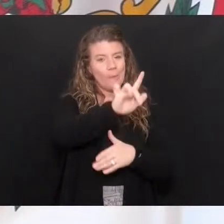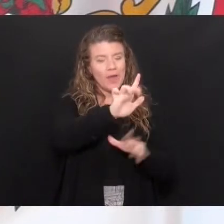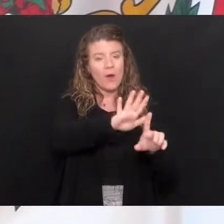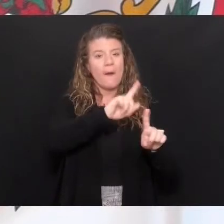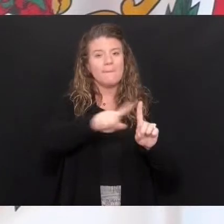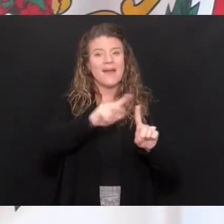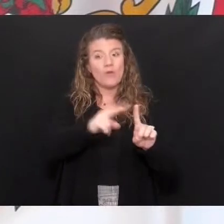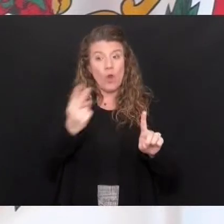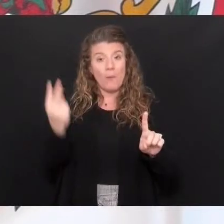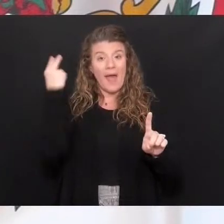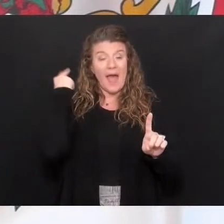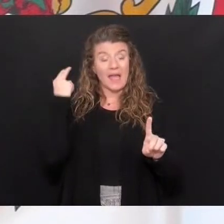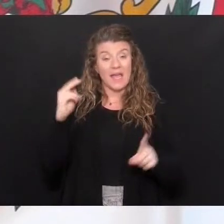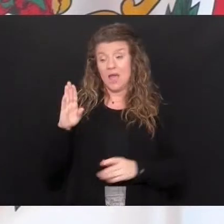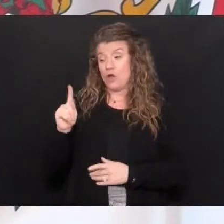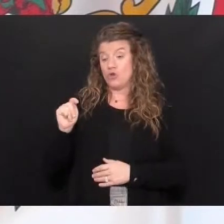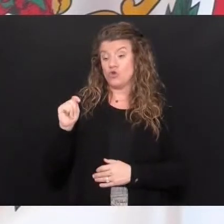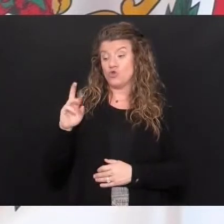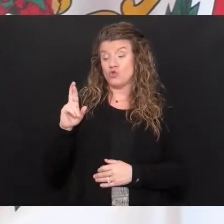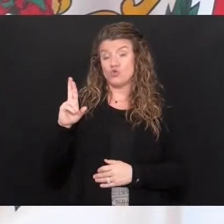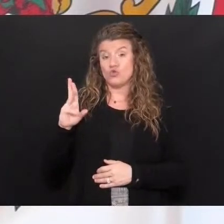President Trump wanted a